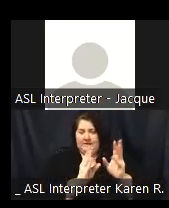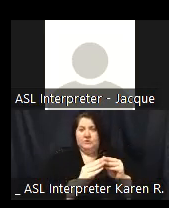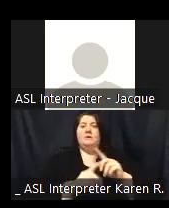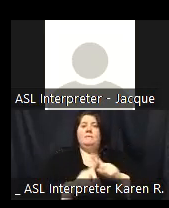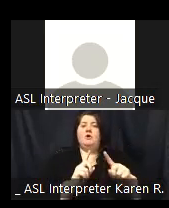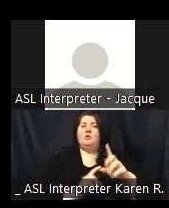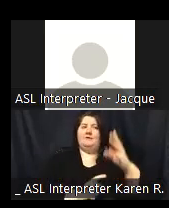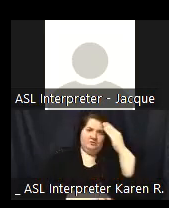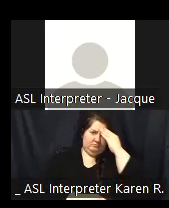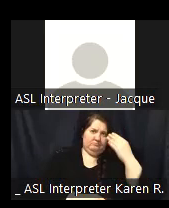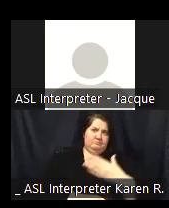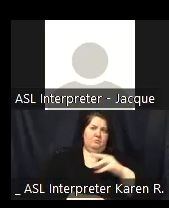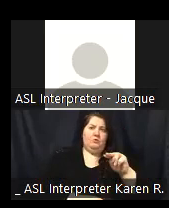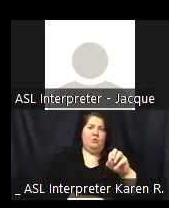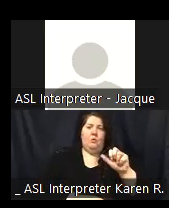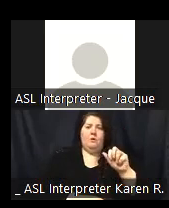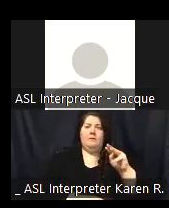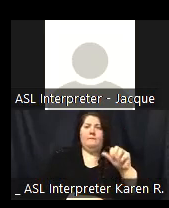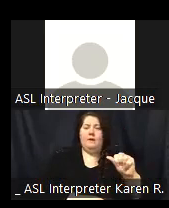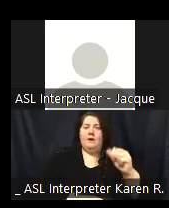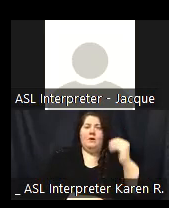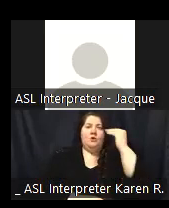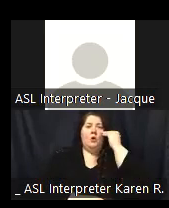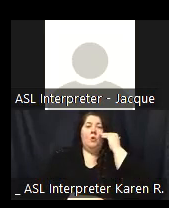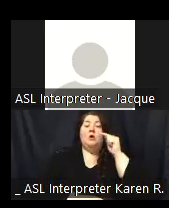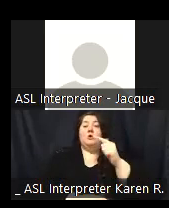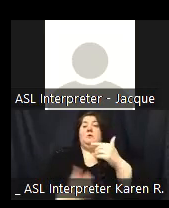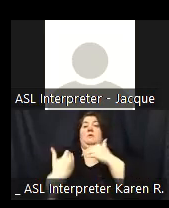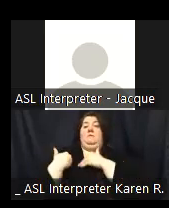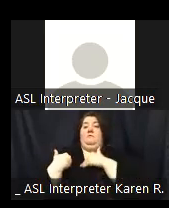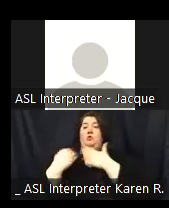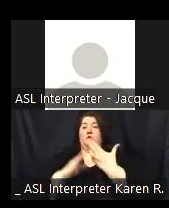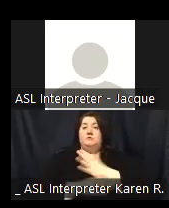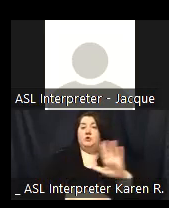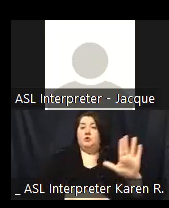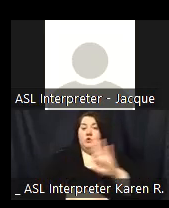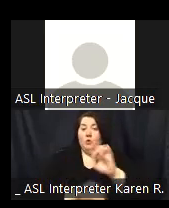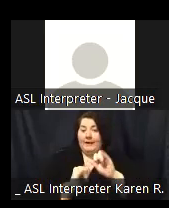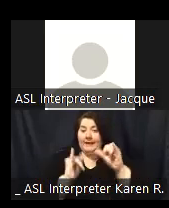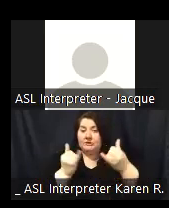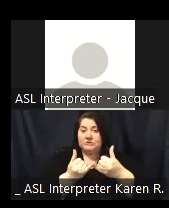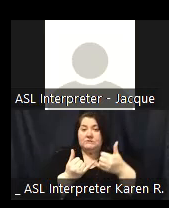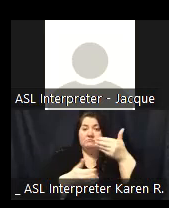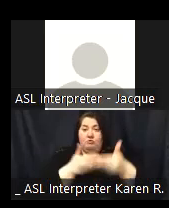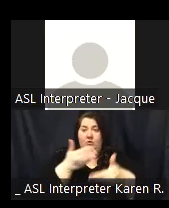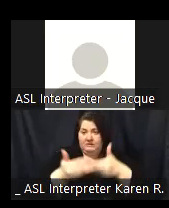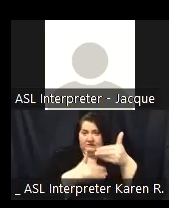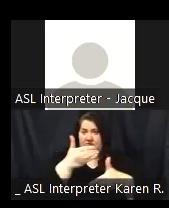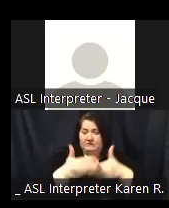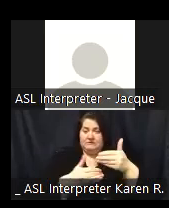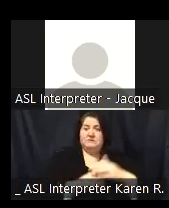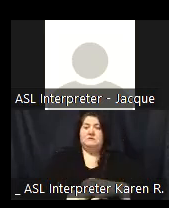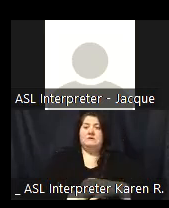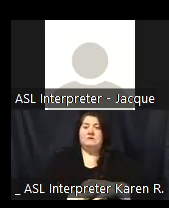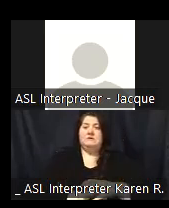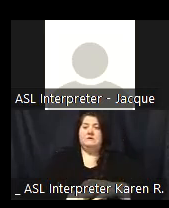let Norma know. But you'll be responsible for using your agency's processes